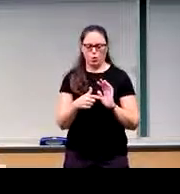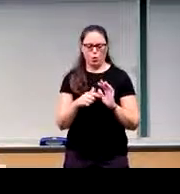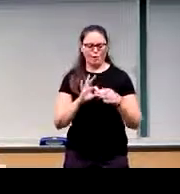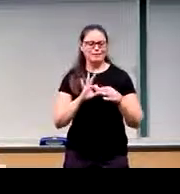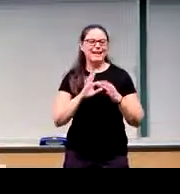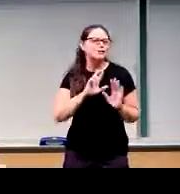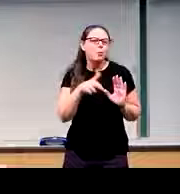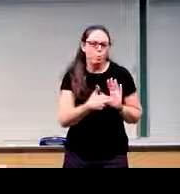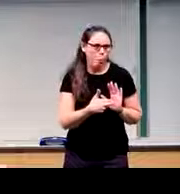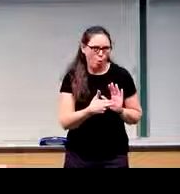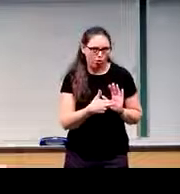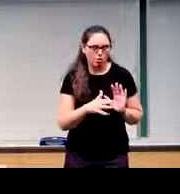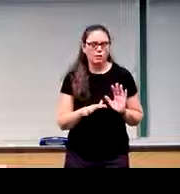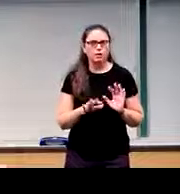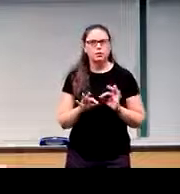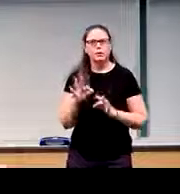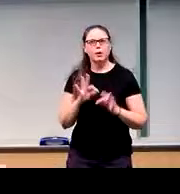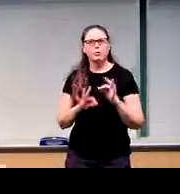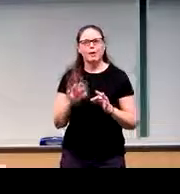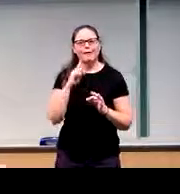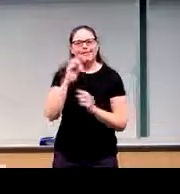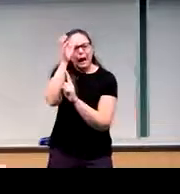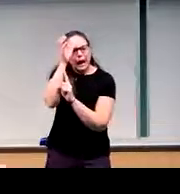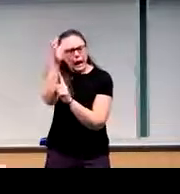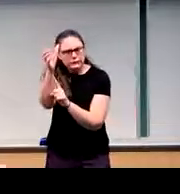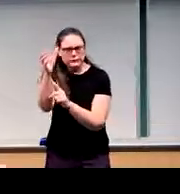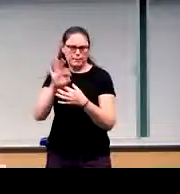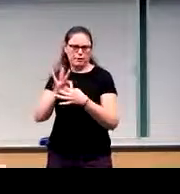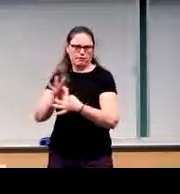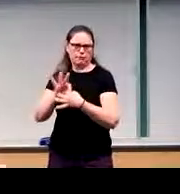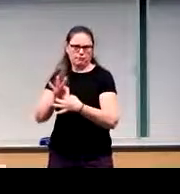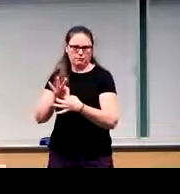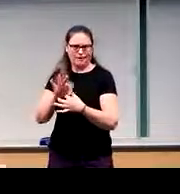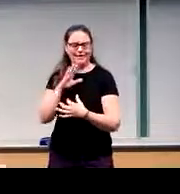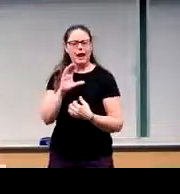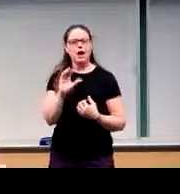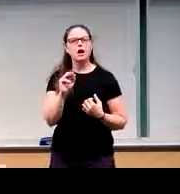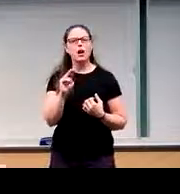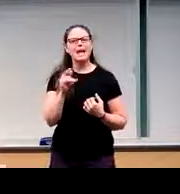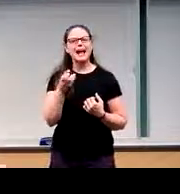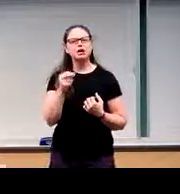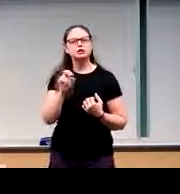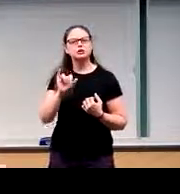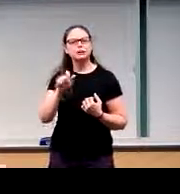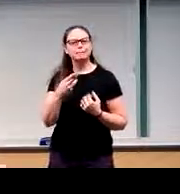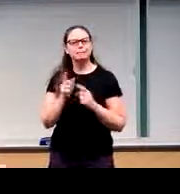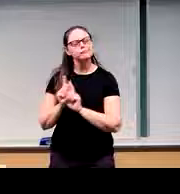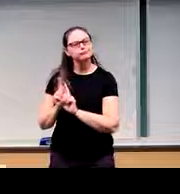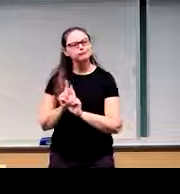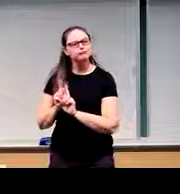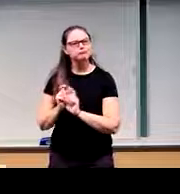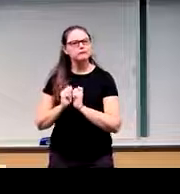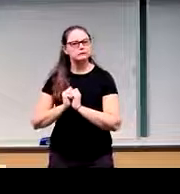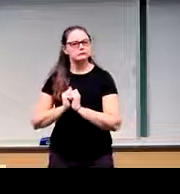role, but rather a concept in social connectedness called companionship. And companionship